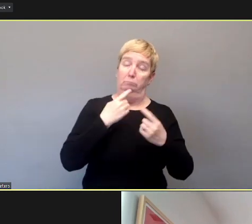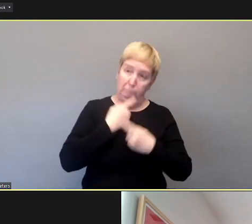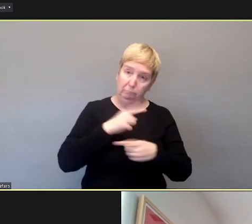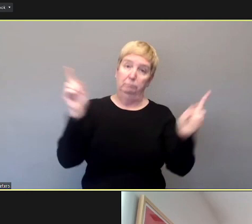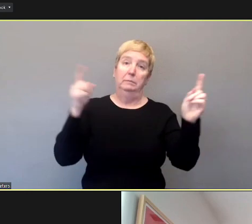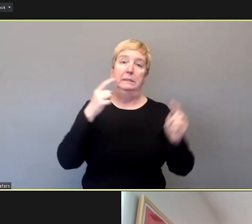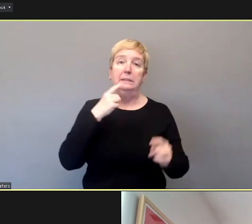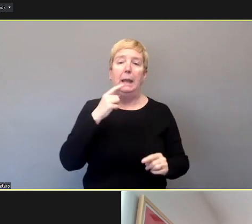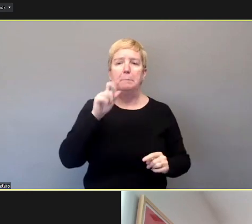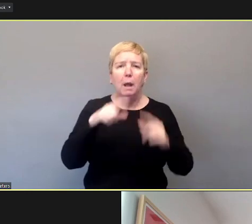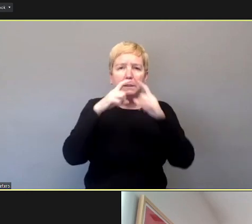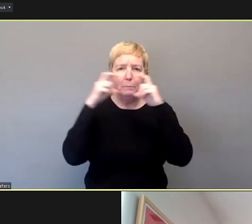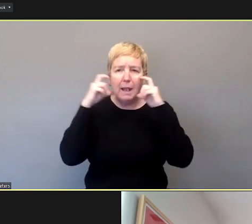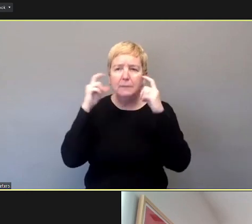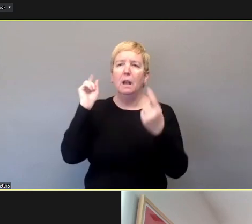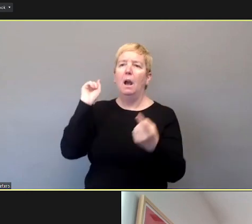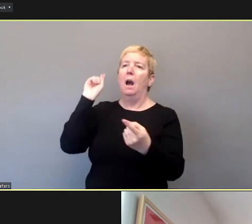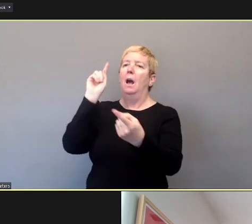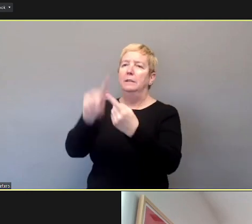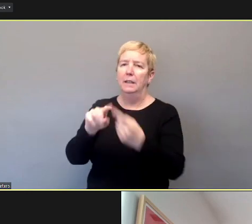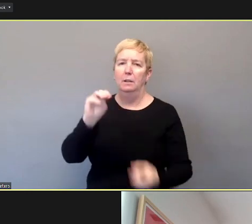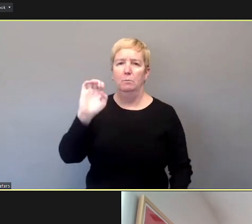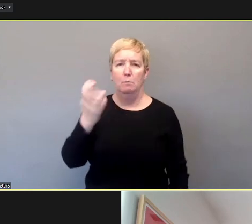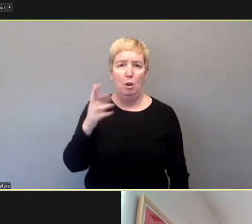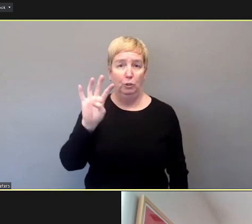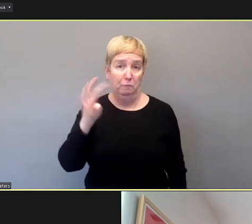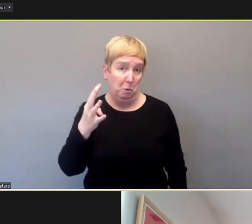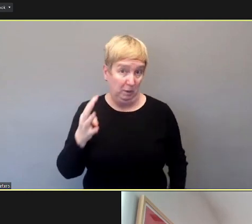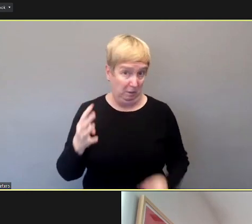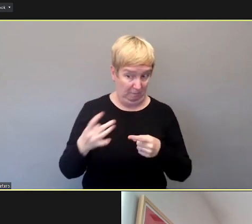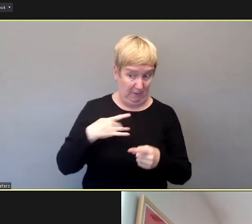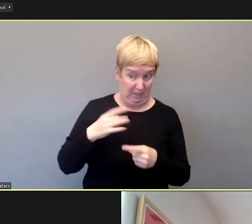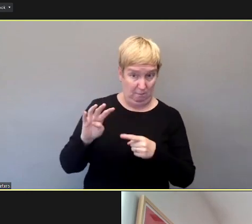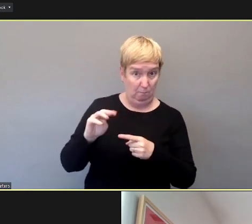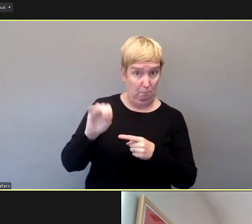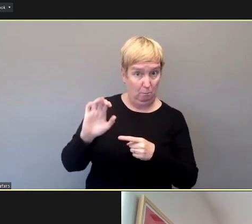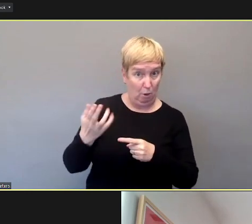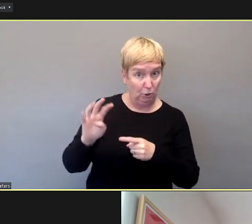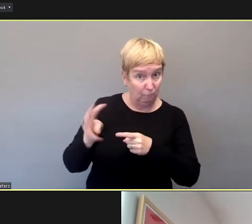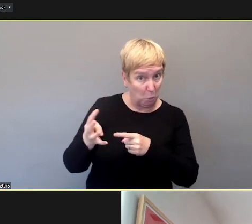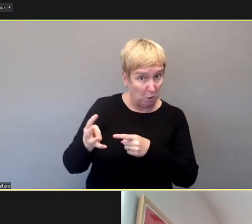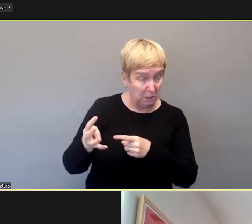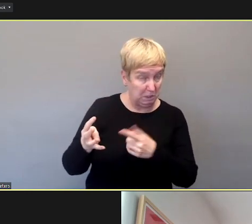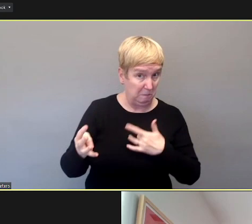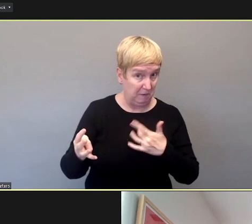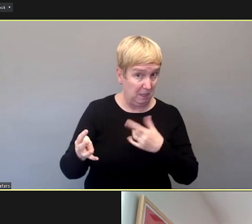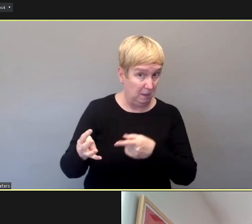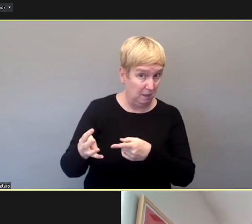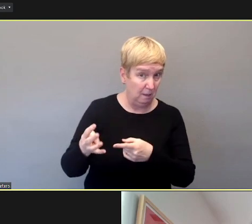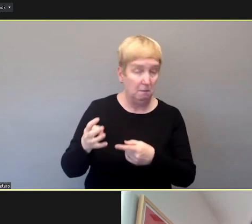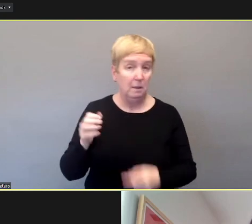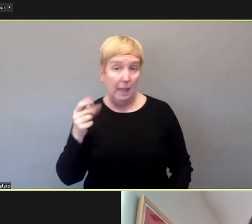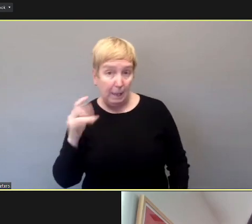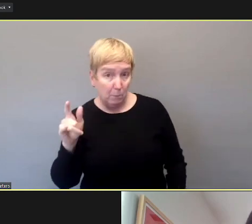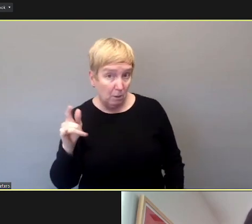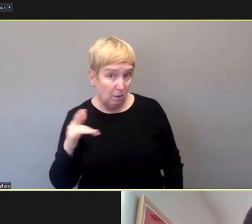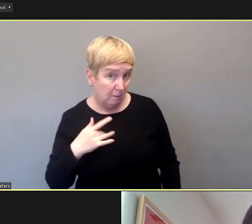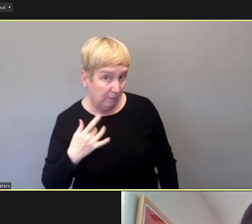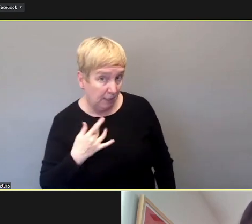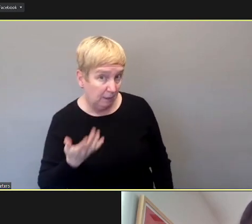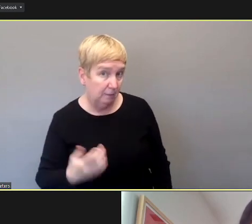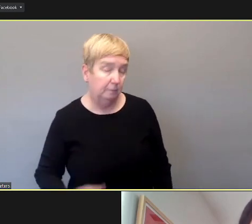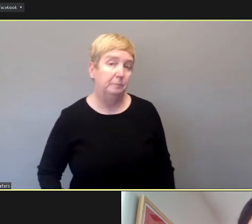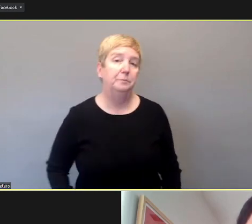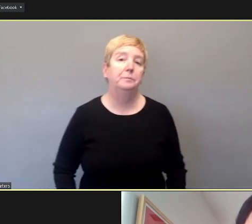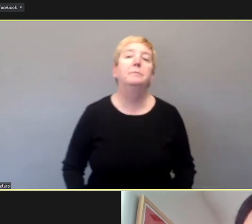order, or is it too early to call? What do you forecast? Is this maybe a March or April thing? Yeah, it's a